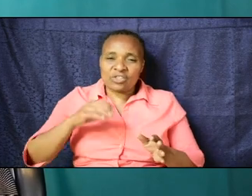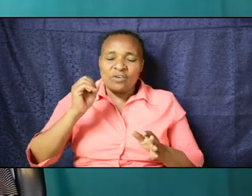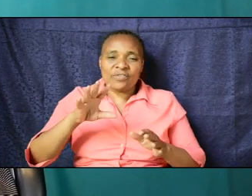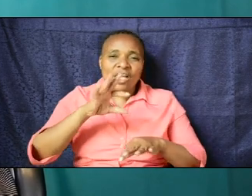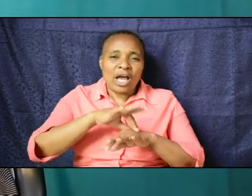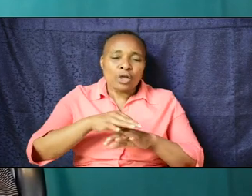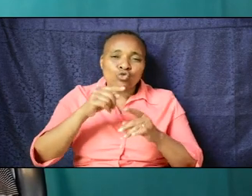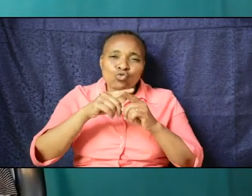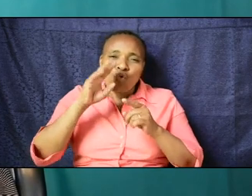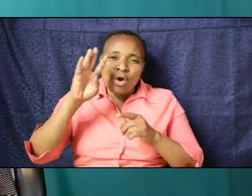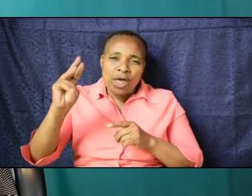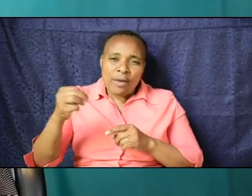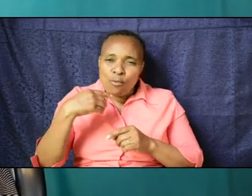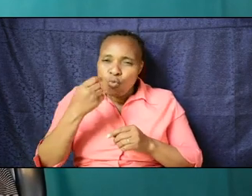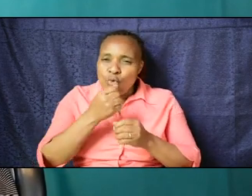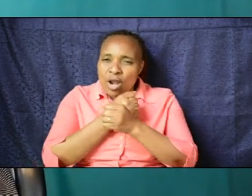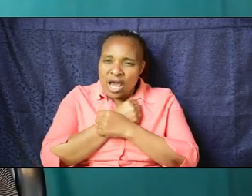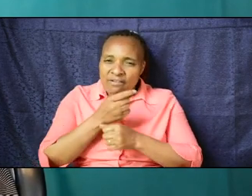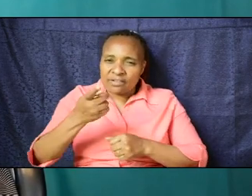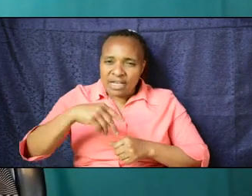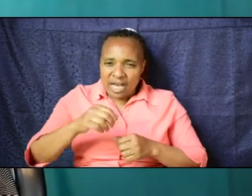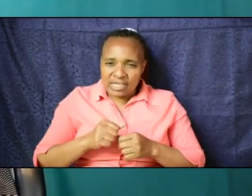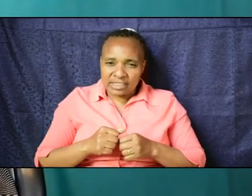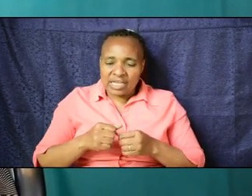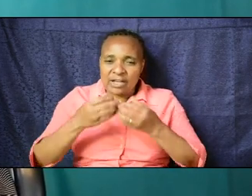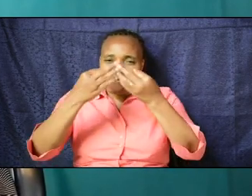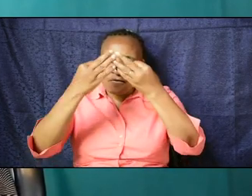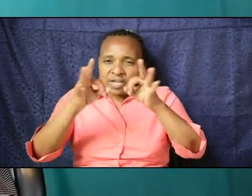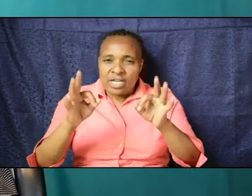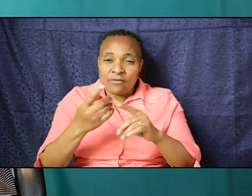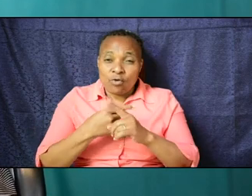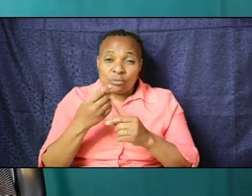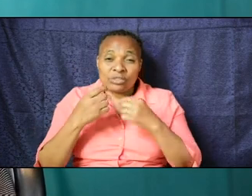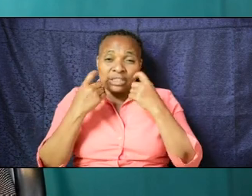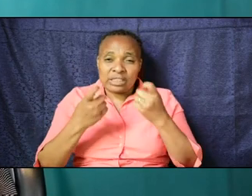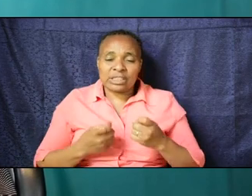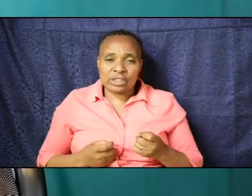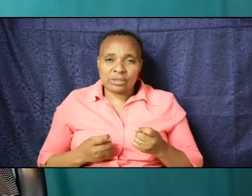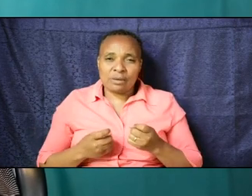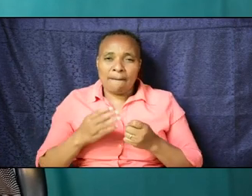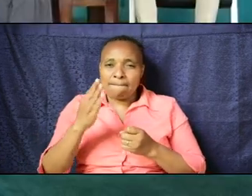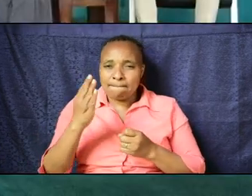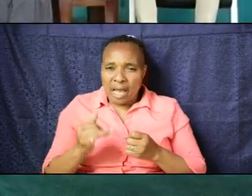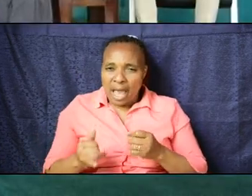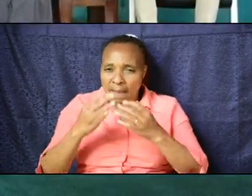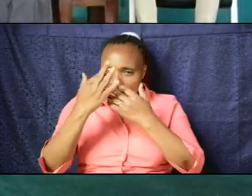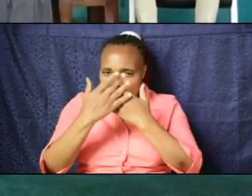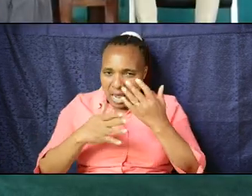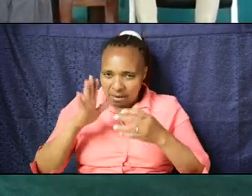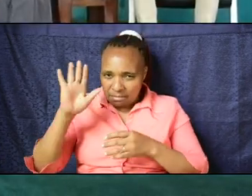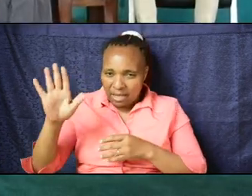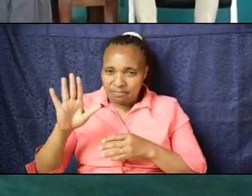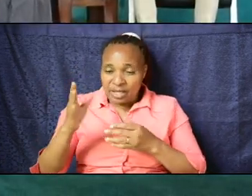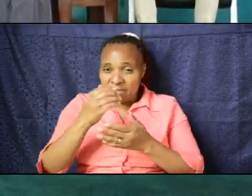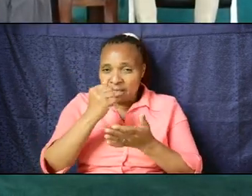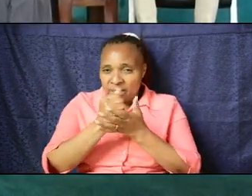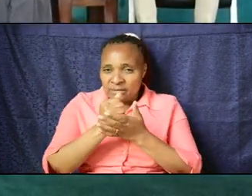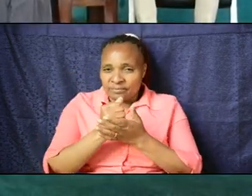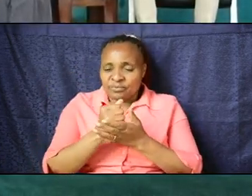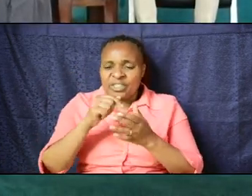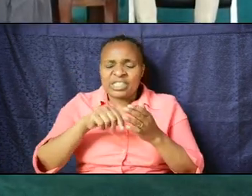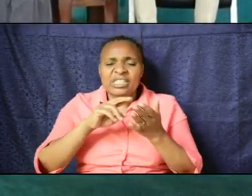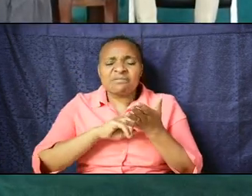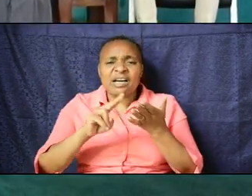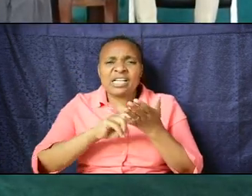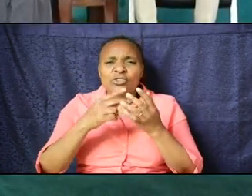him who loves us and has freed us from our sins by his blood. Amen. Now, that verse talks